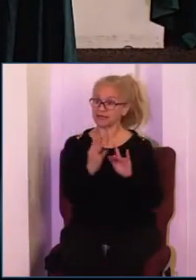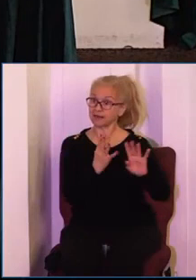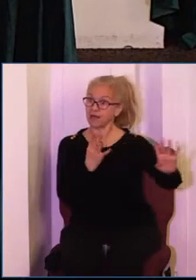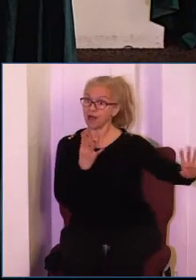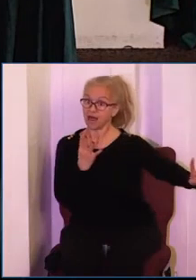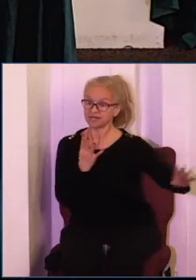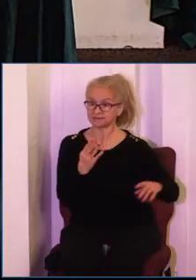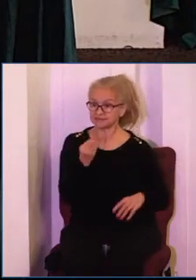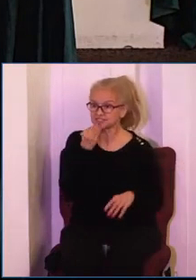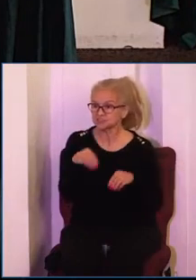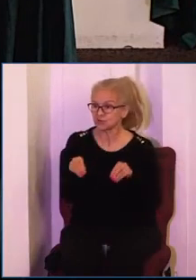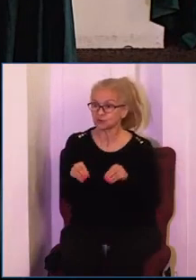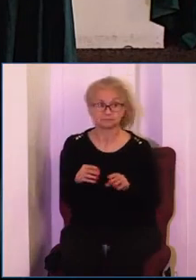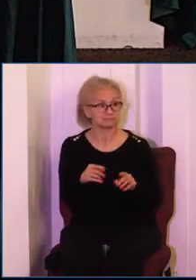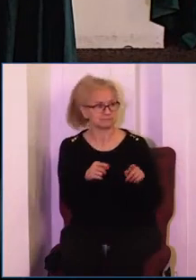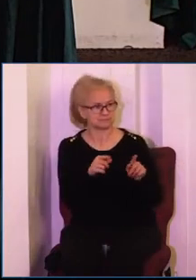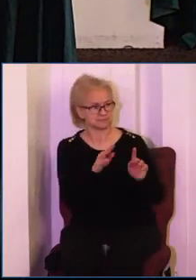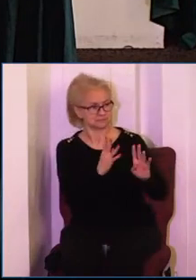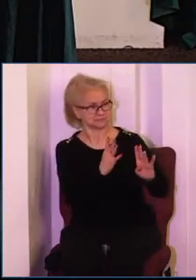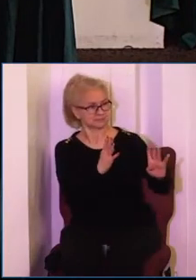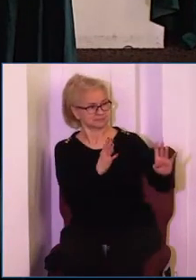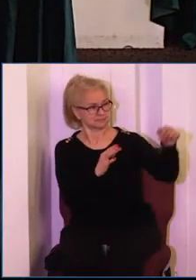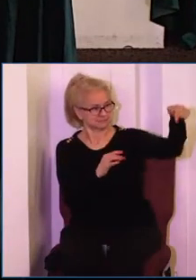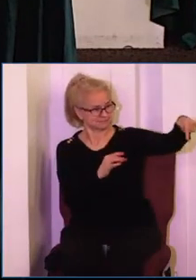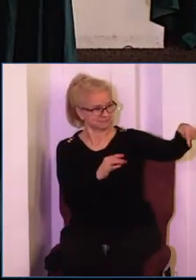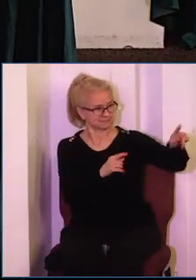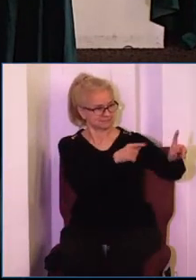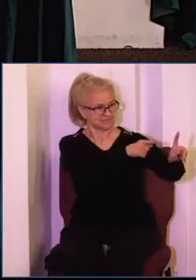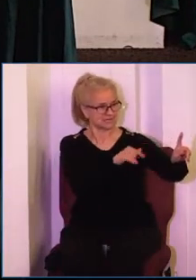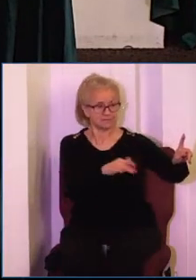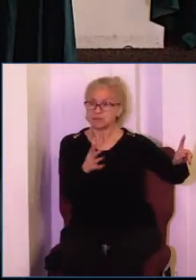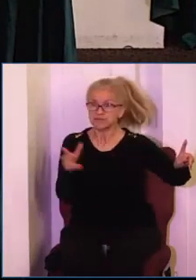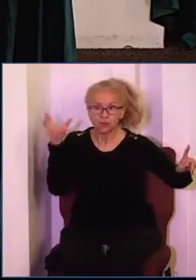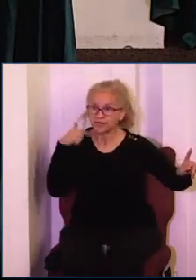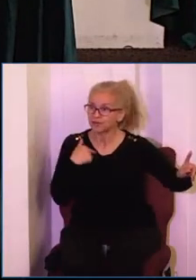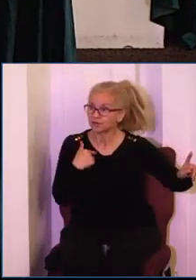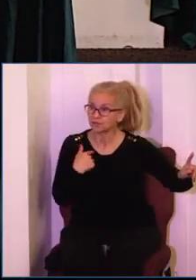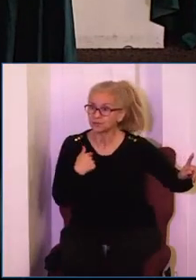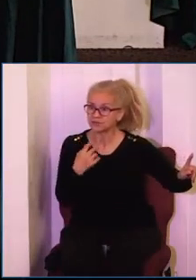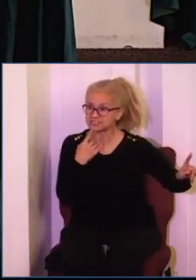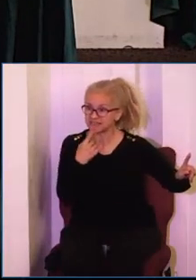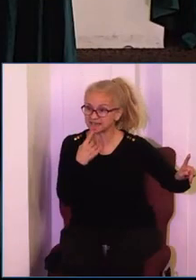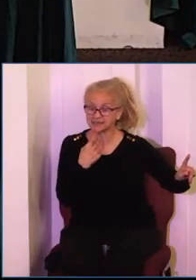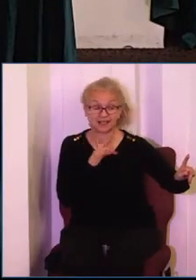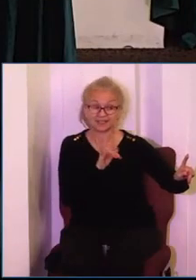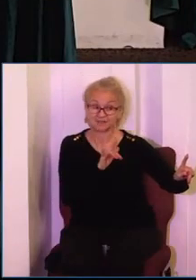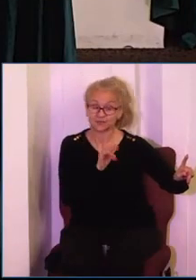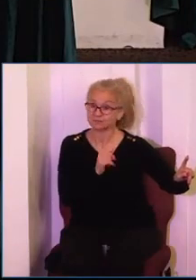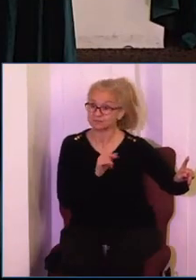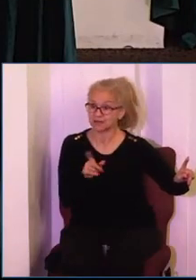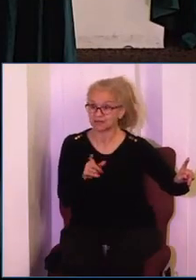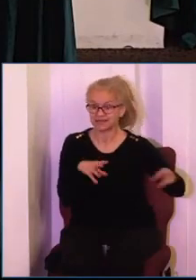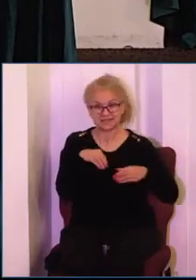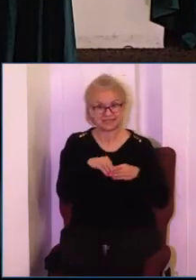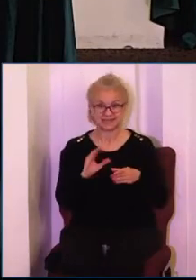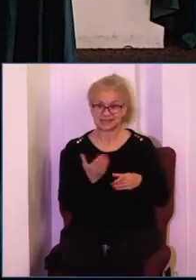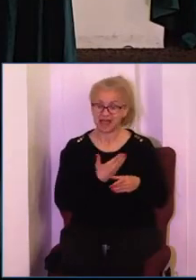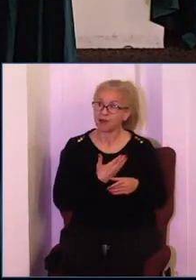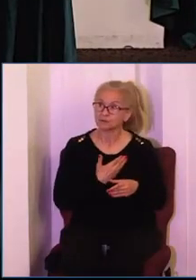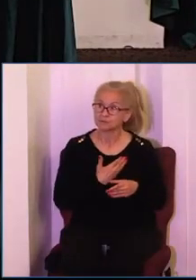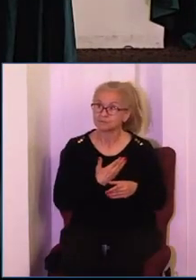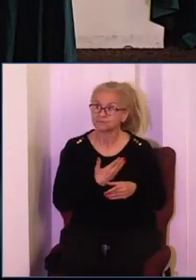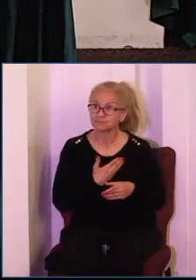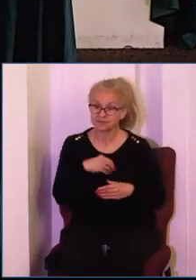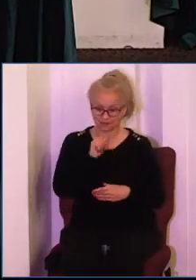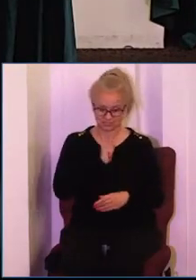the store. And they may not even hear us when we say, I love you, but in ourselves, help us